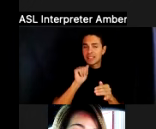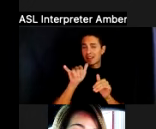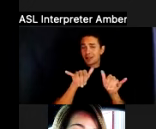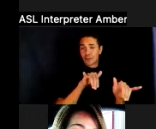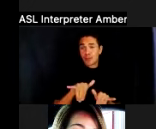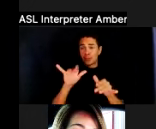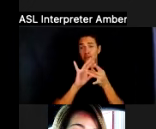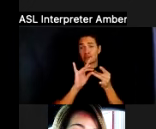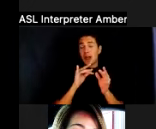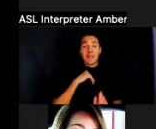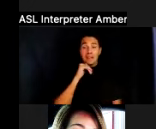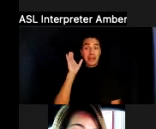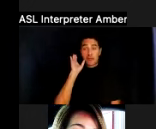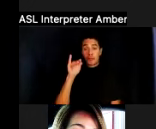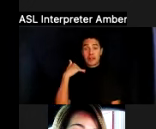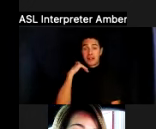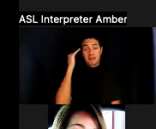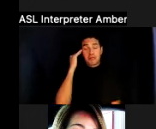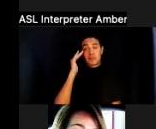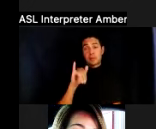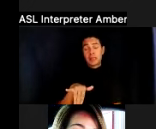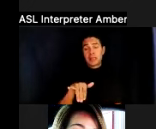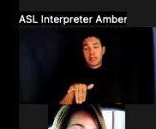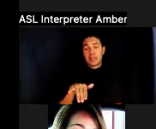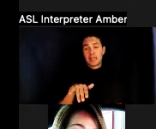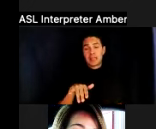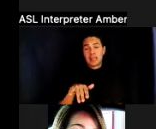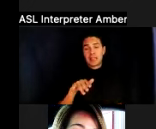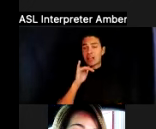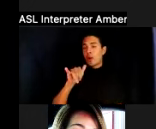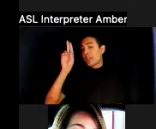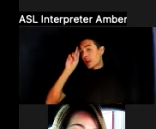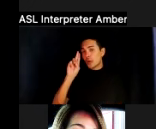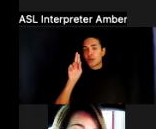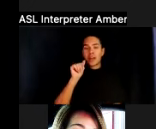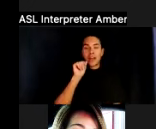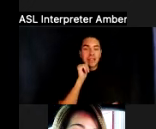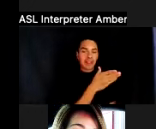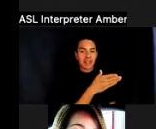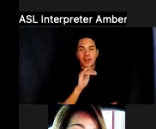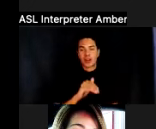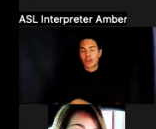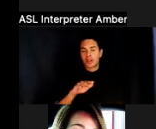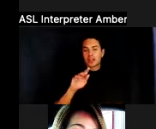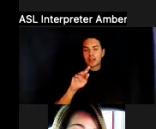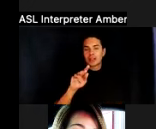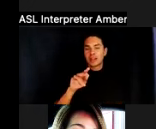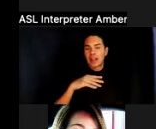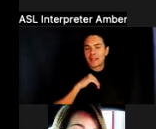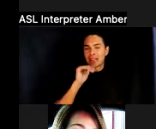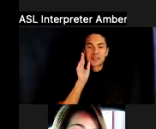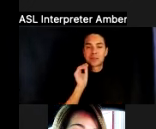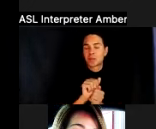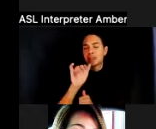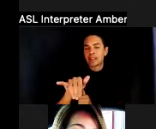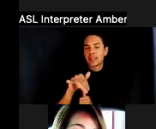that I'm familiar with, like, you know, like, oh, this auntie or this uncle's out on the prowl. That's not something that I have experience with. So that's kind of just what I was